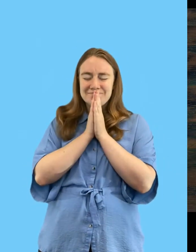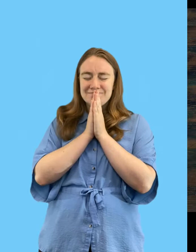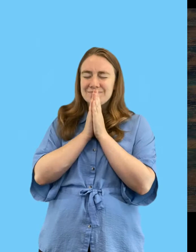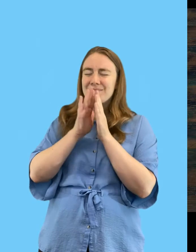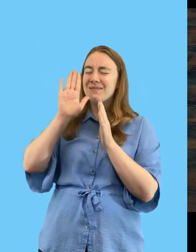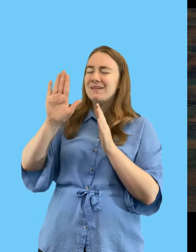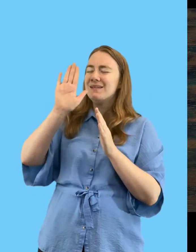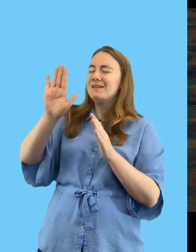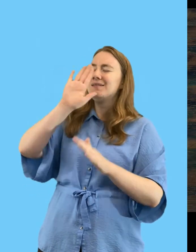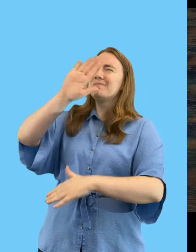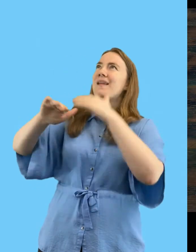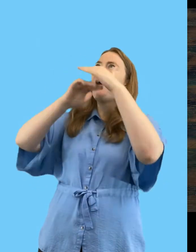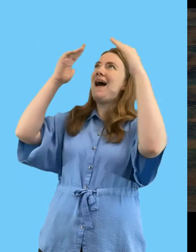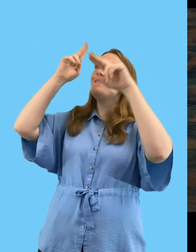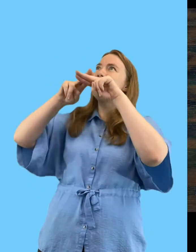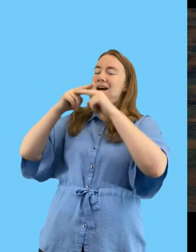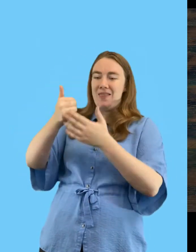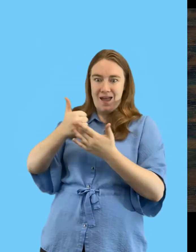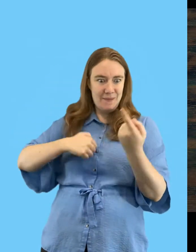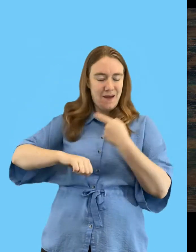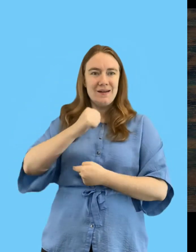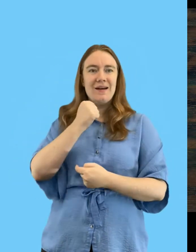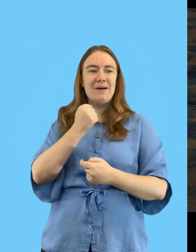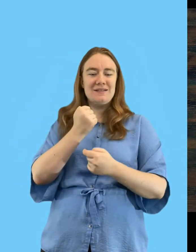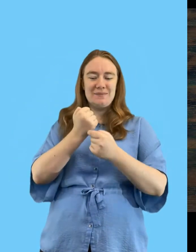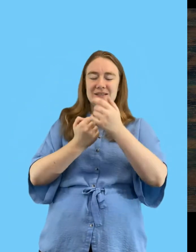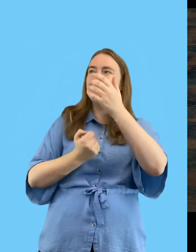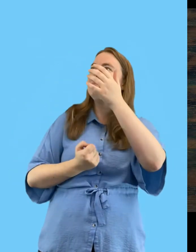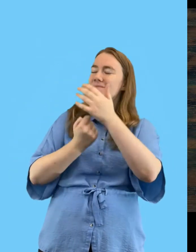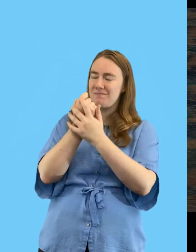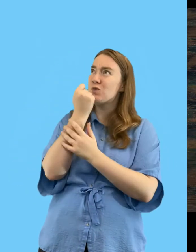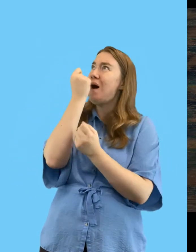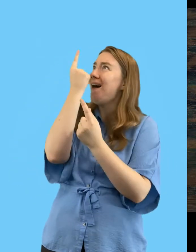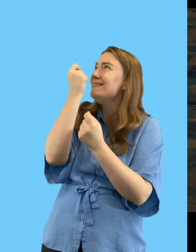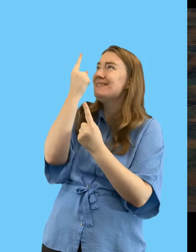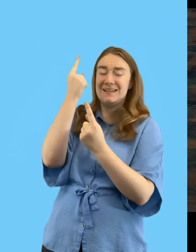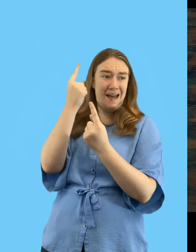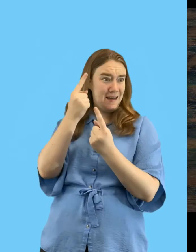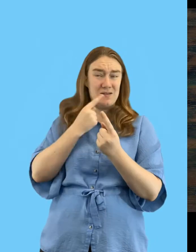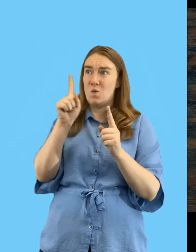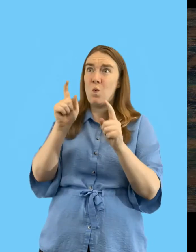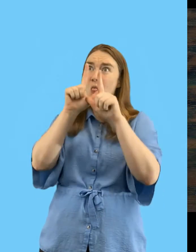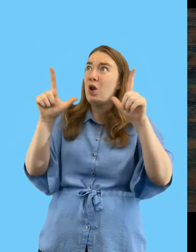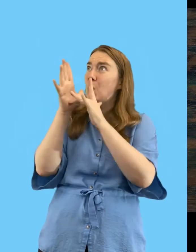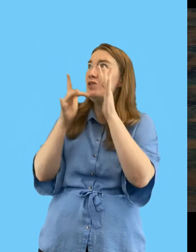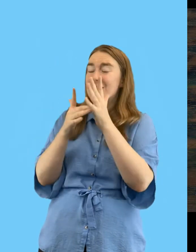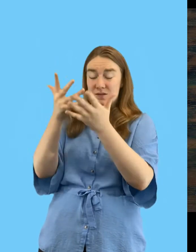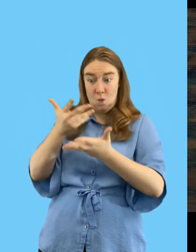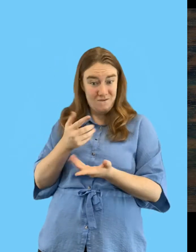Heavenly Father, help us now to grasp the extent of the forgiveness that the Lord Jesus offers to